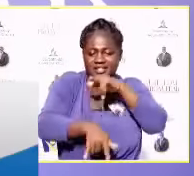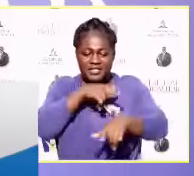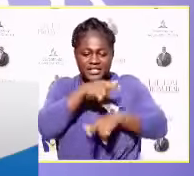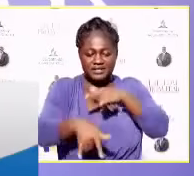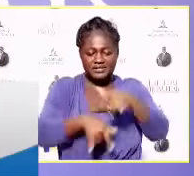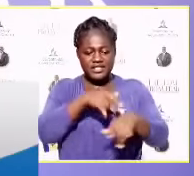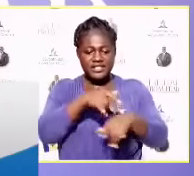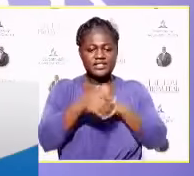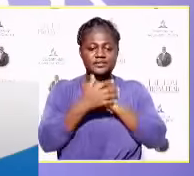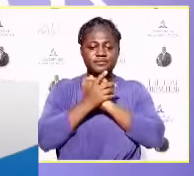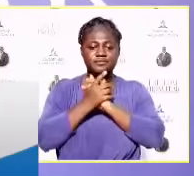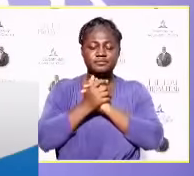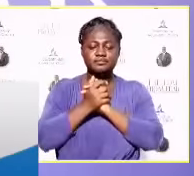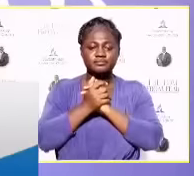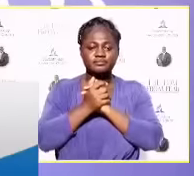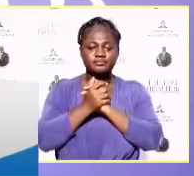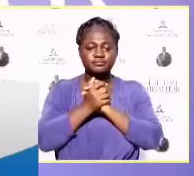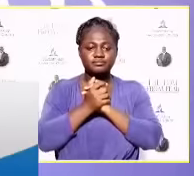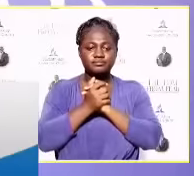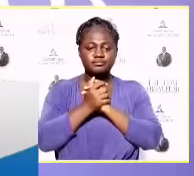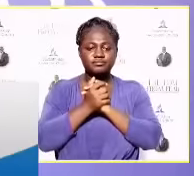witness.